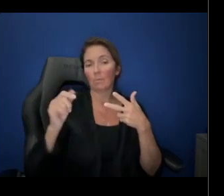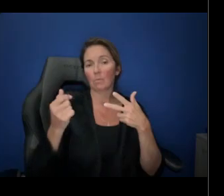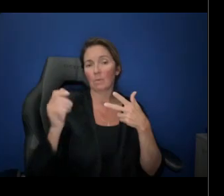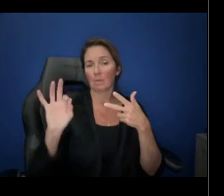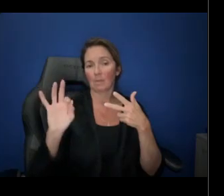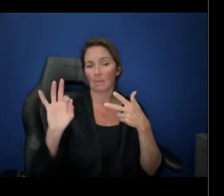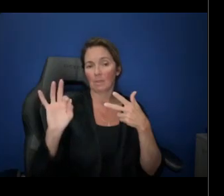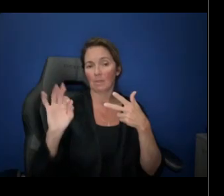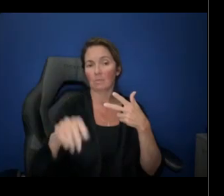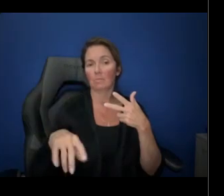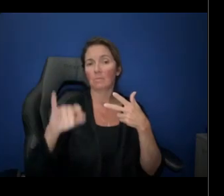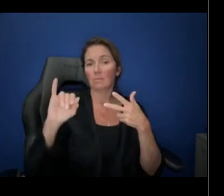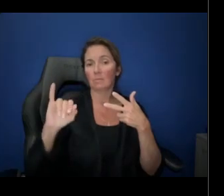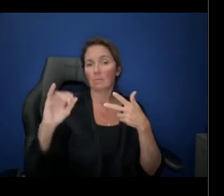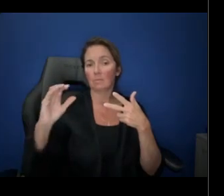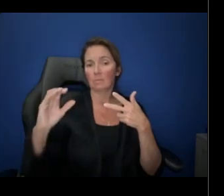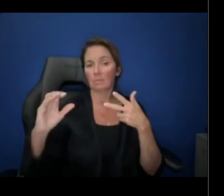2019